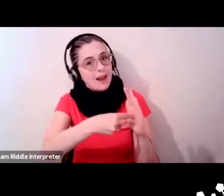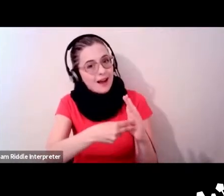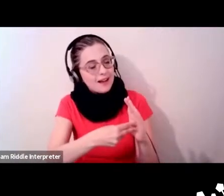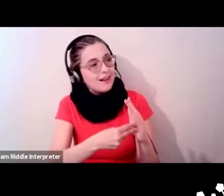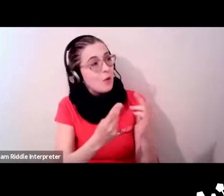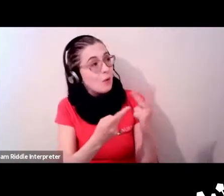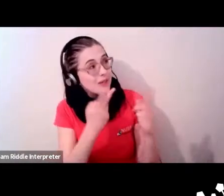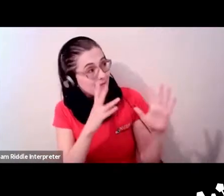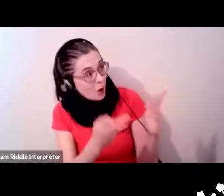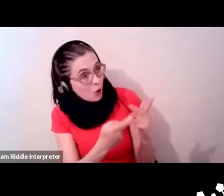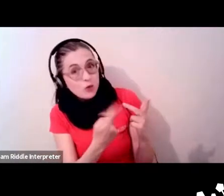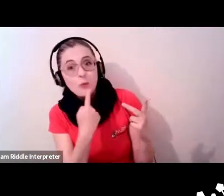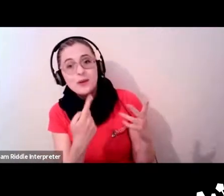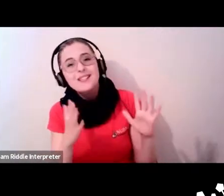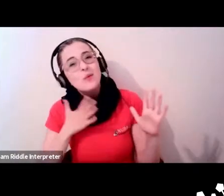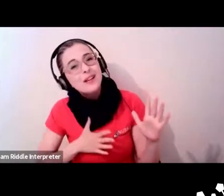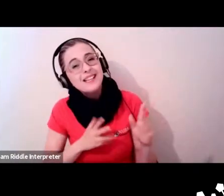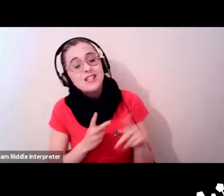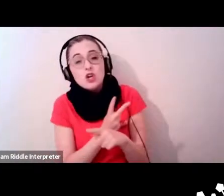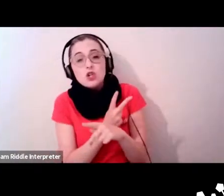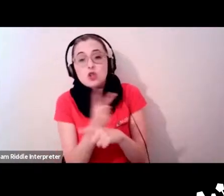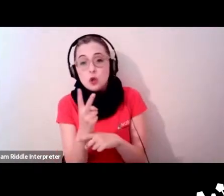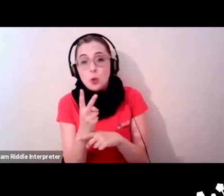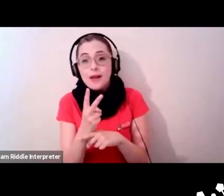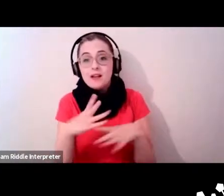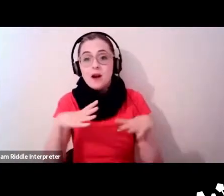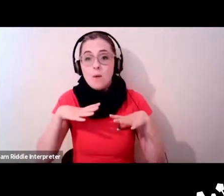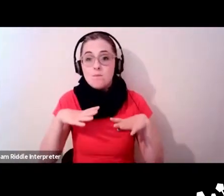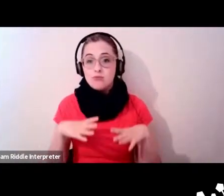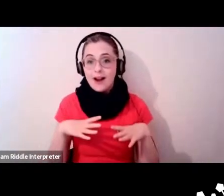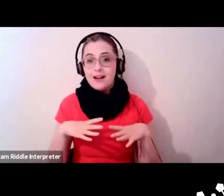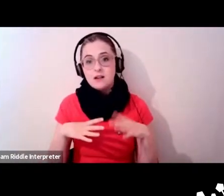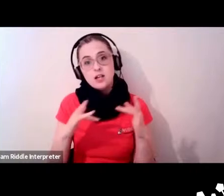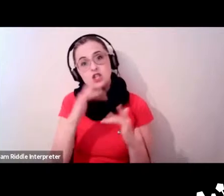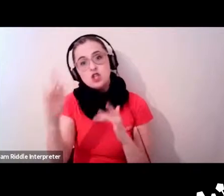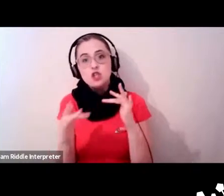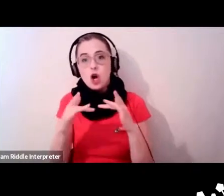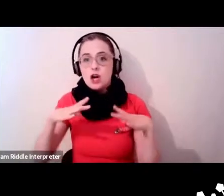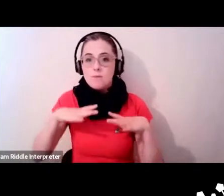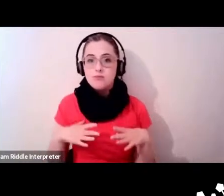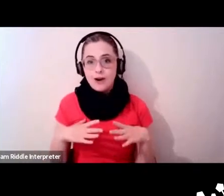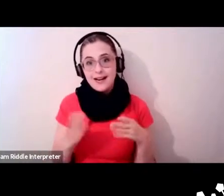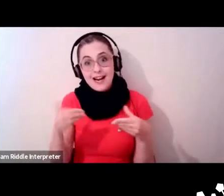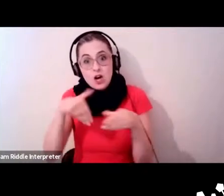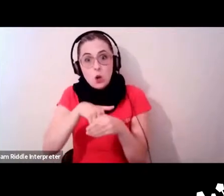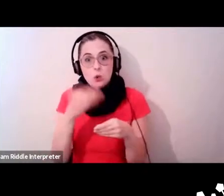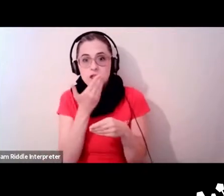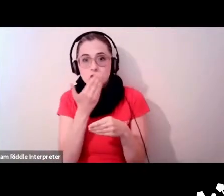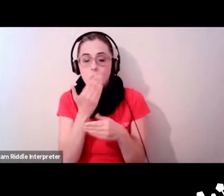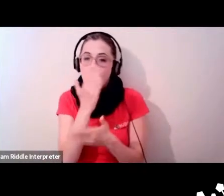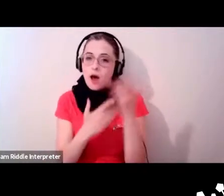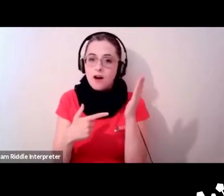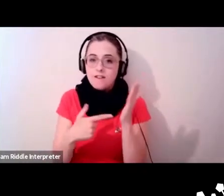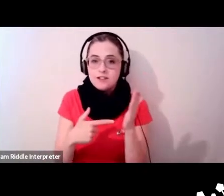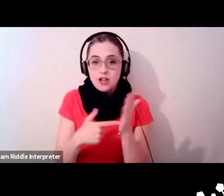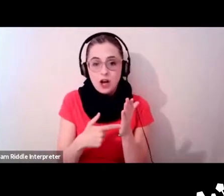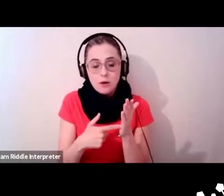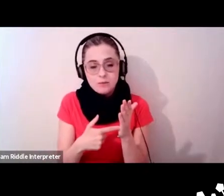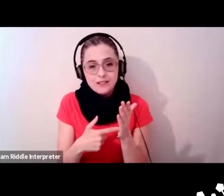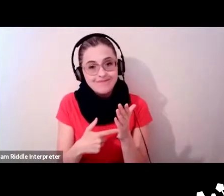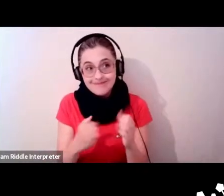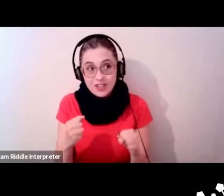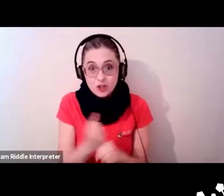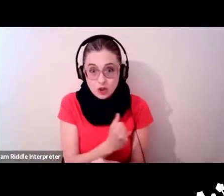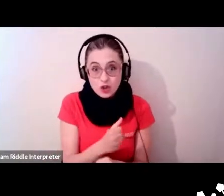be a 2-week circuit break at half term, including schools, they failed to do that. If they had done what we said and put schools in